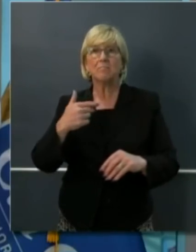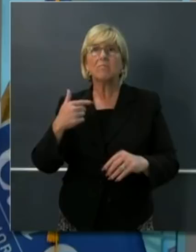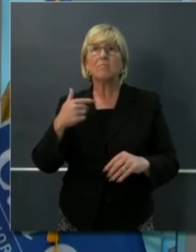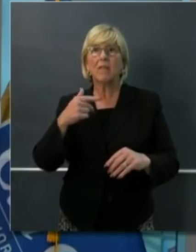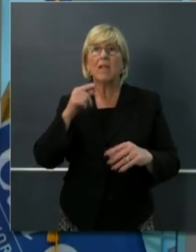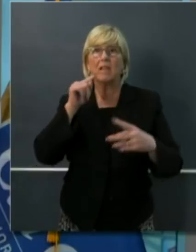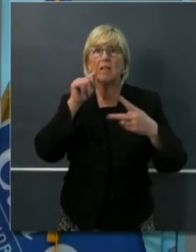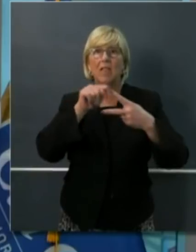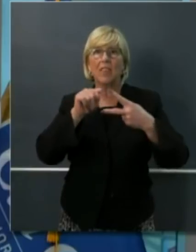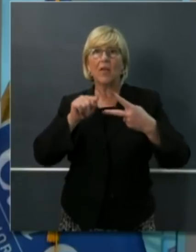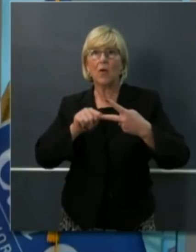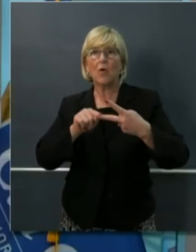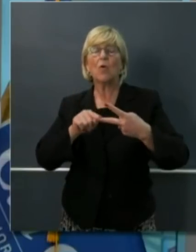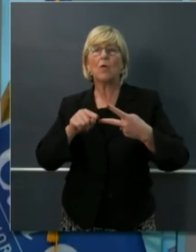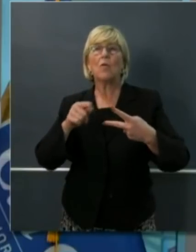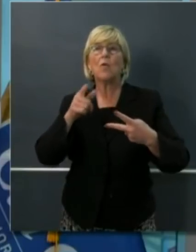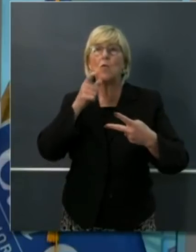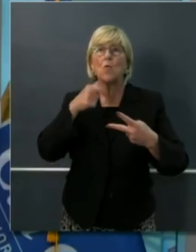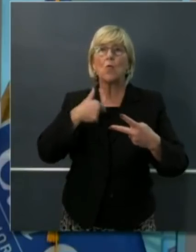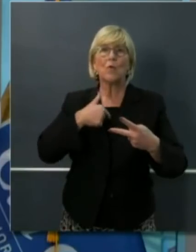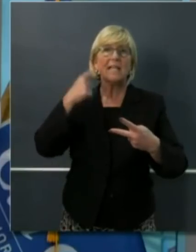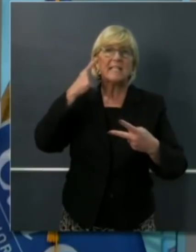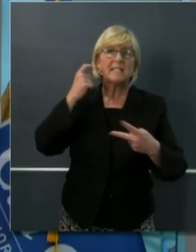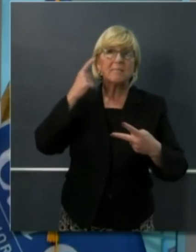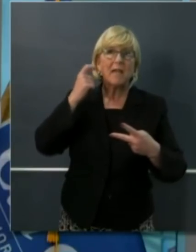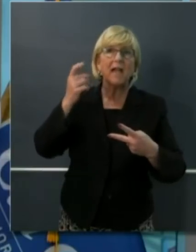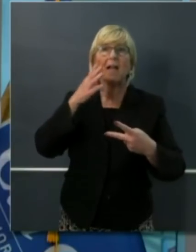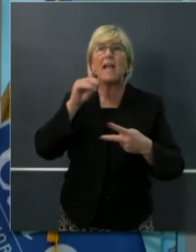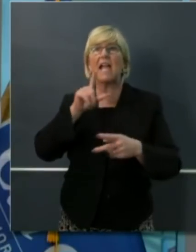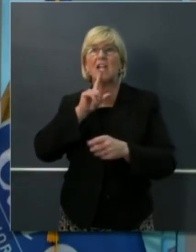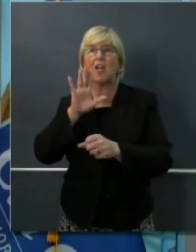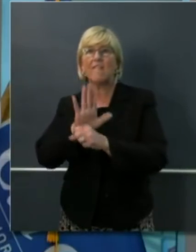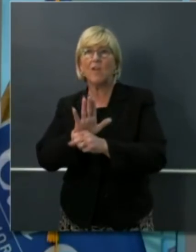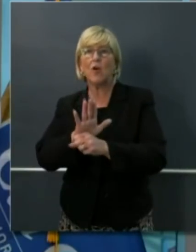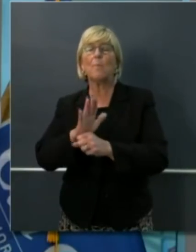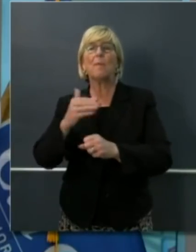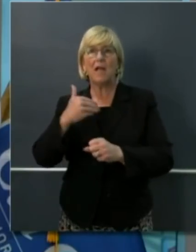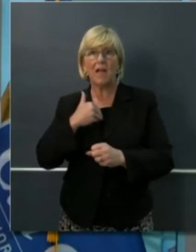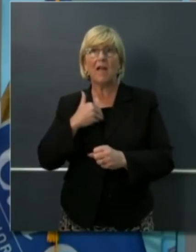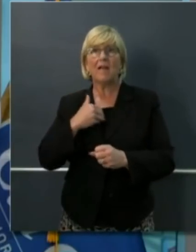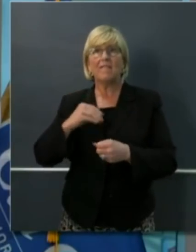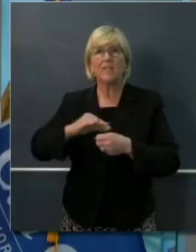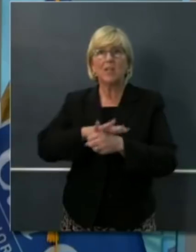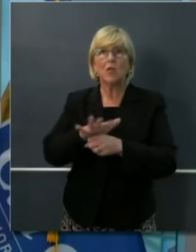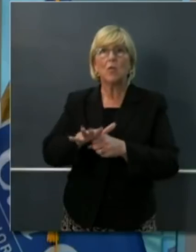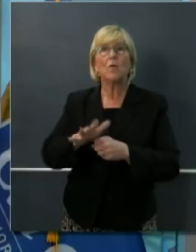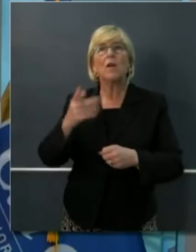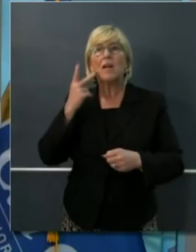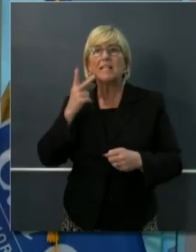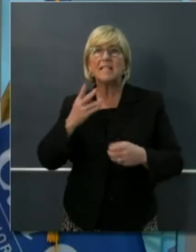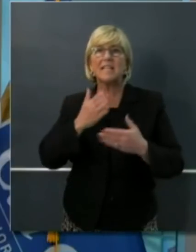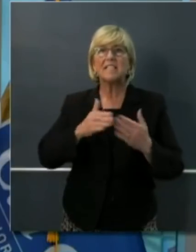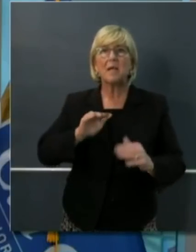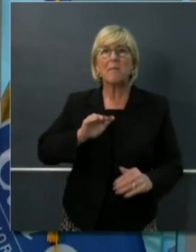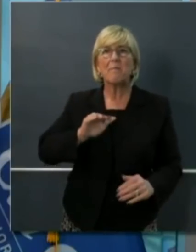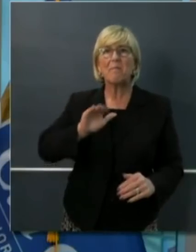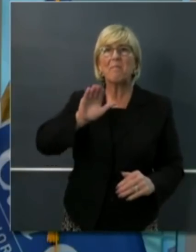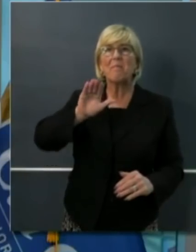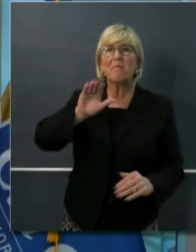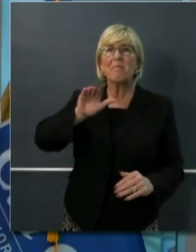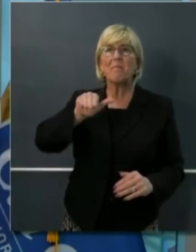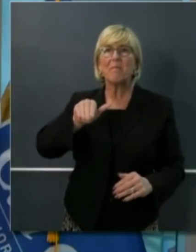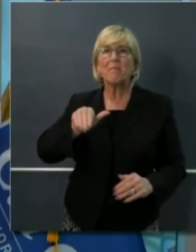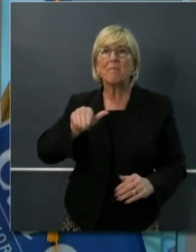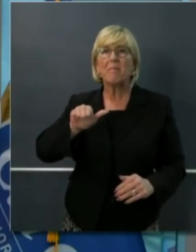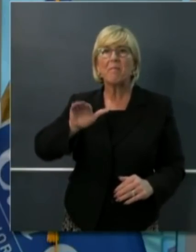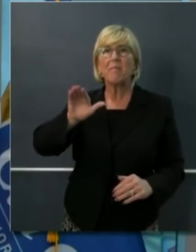COVID and those who we've suspected. And as we look at this trend line, you see we've had small peaks along the way, but we